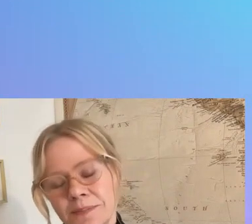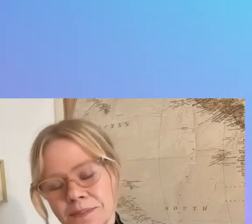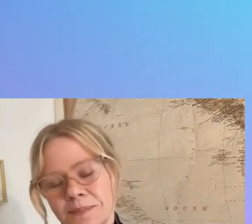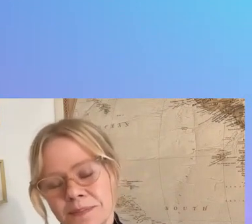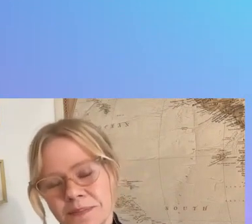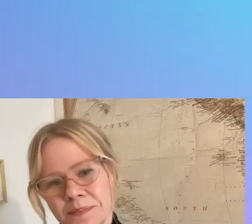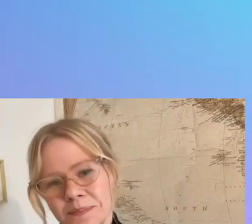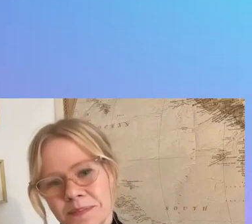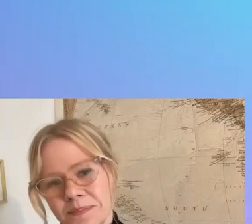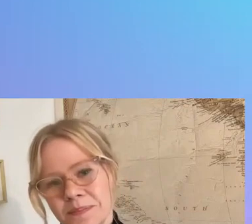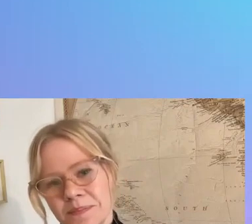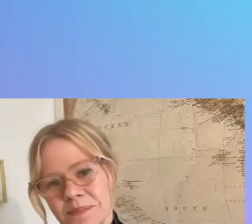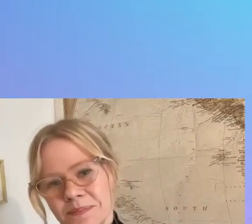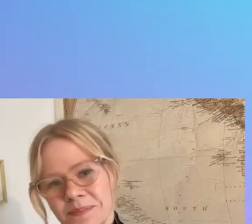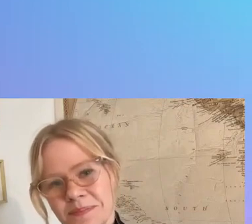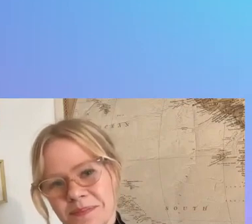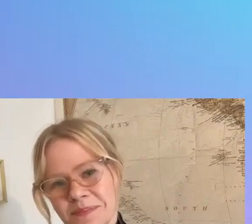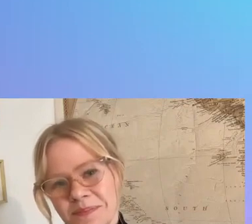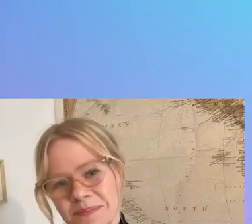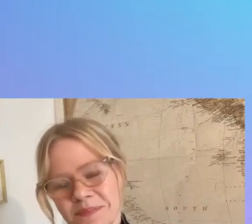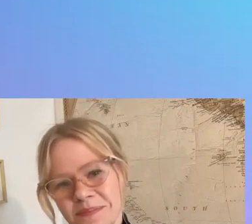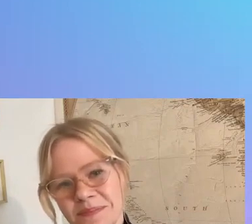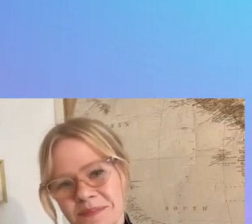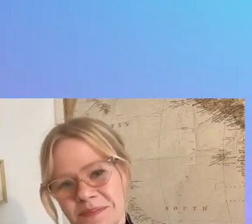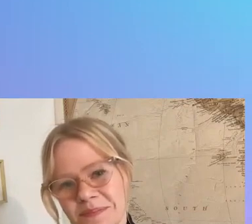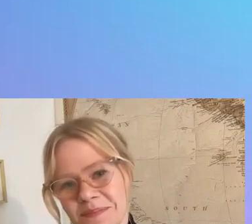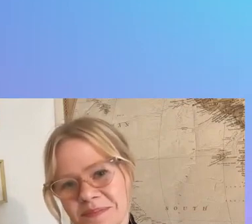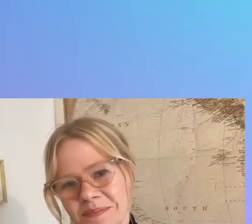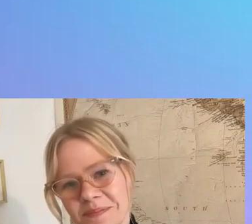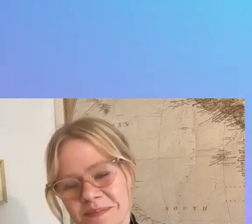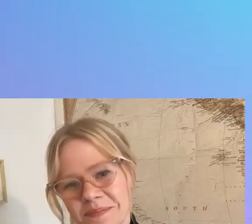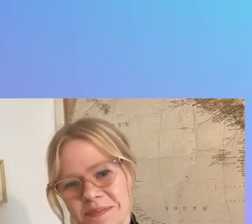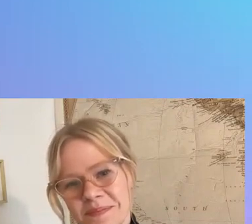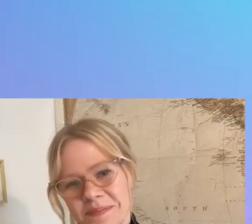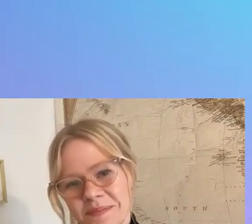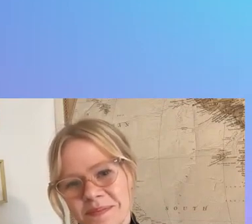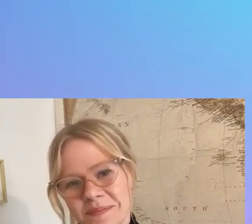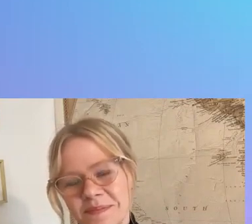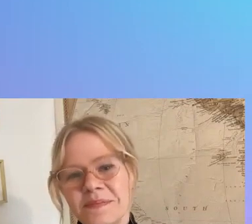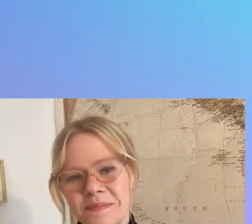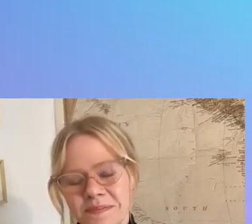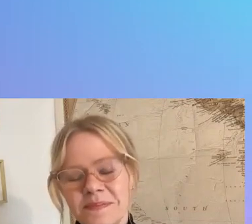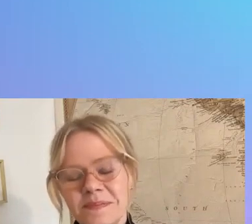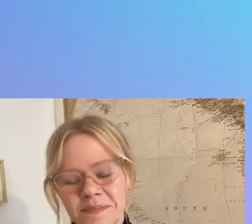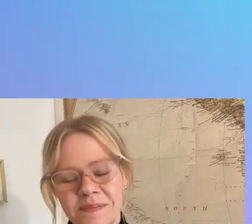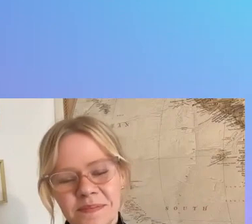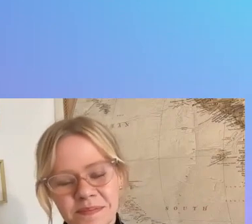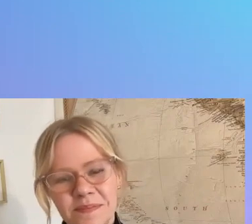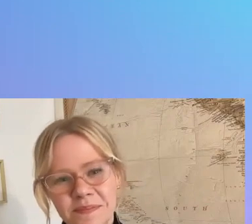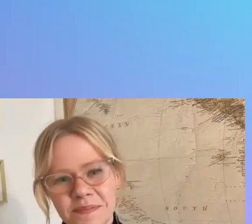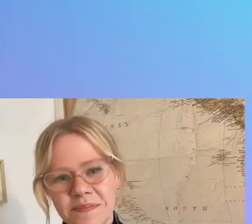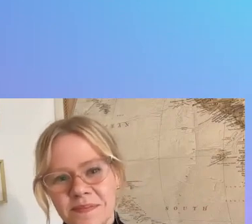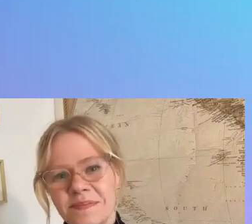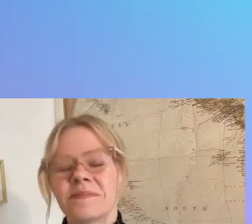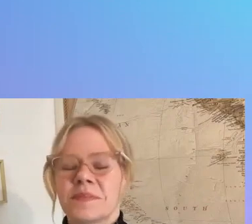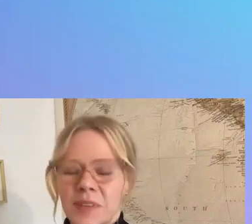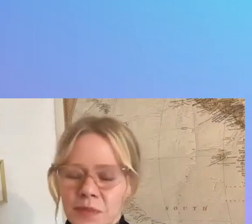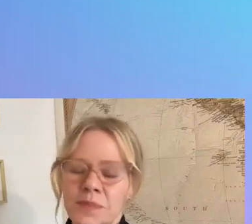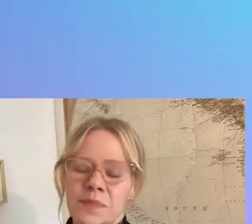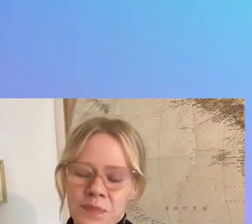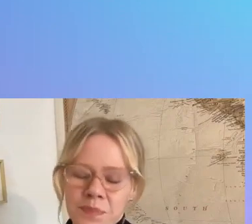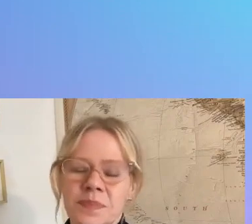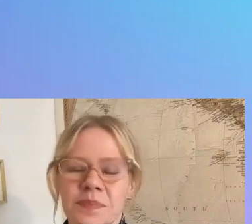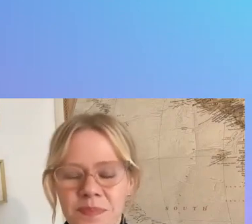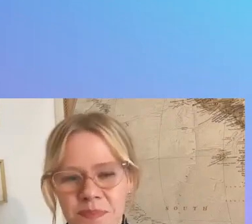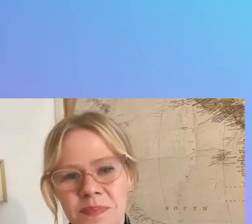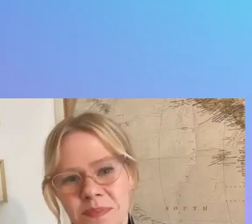right? So, so one of the person did mention the cool resources that you showed, like tactile graphics for students